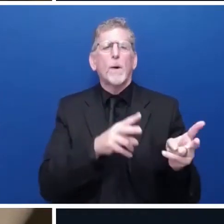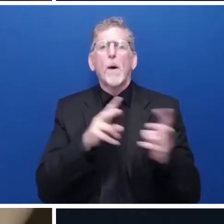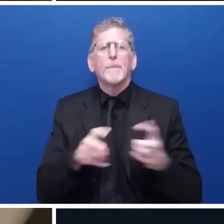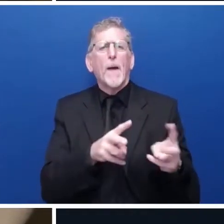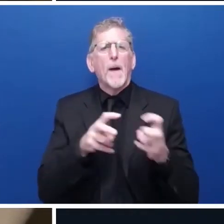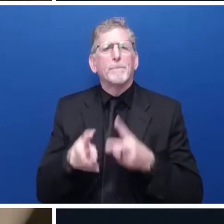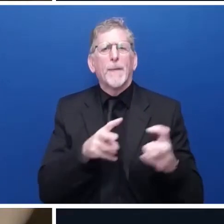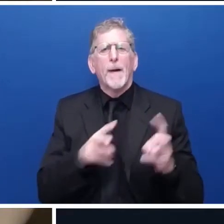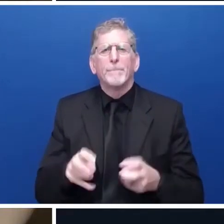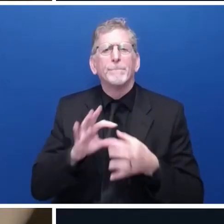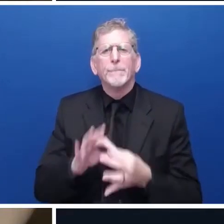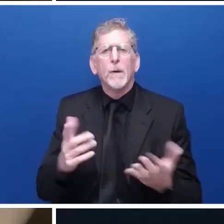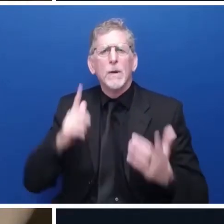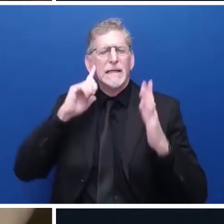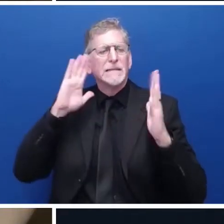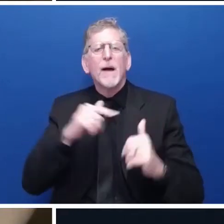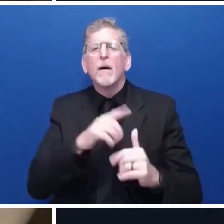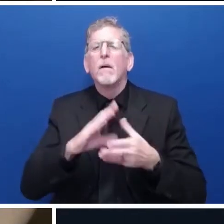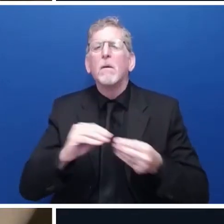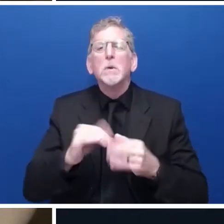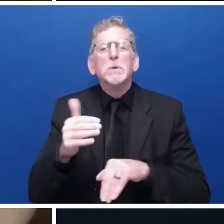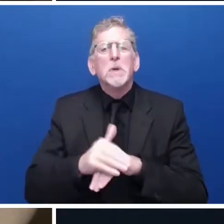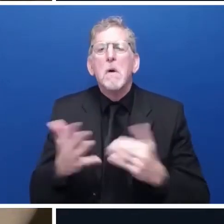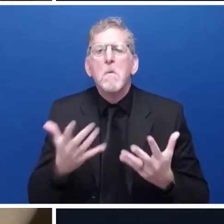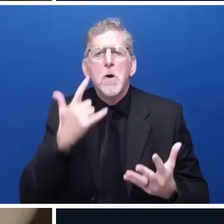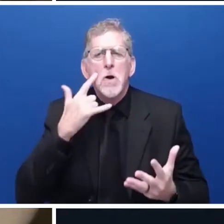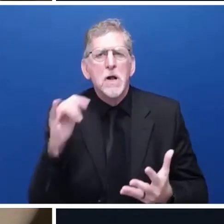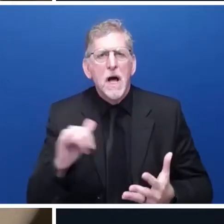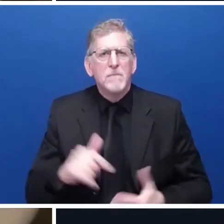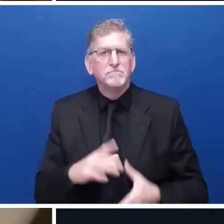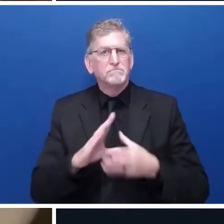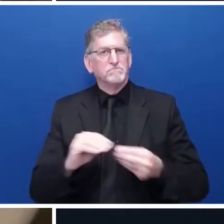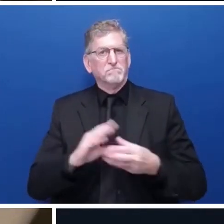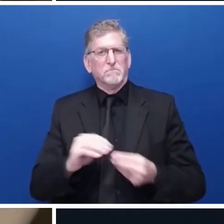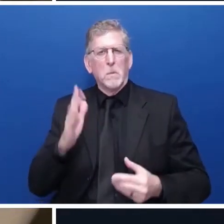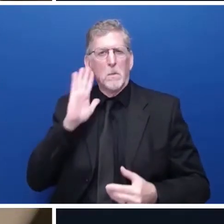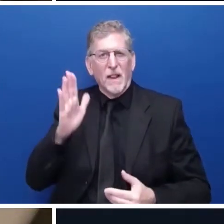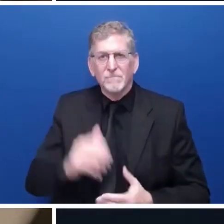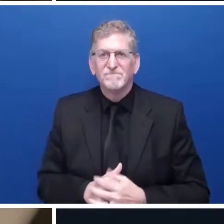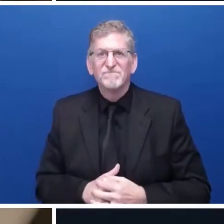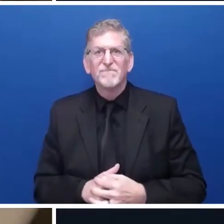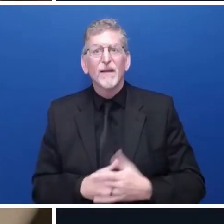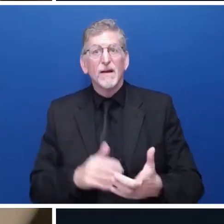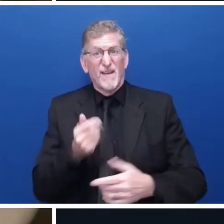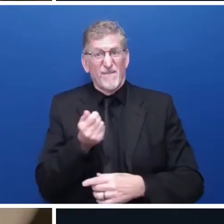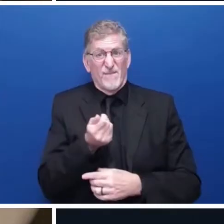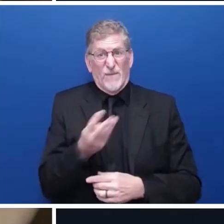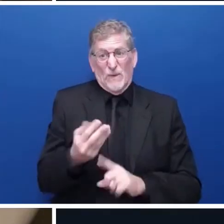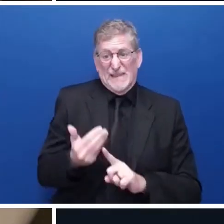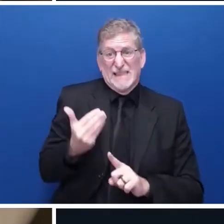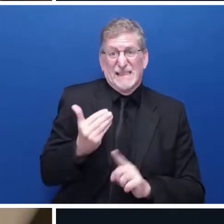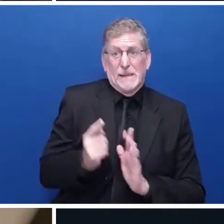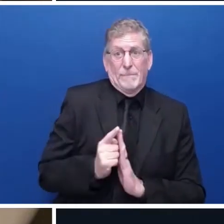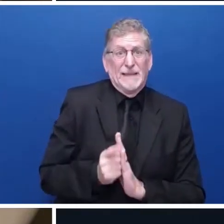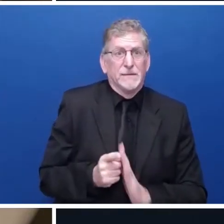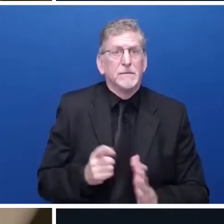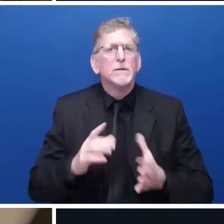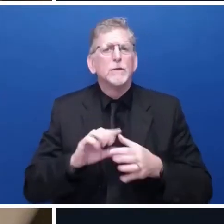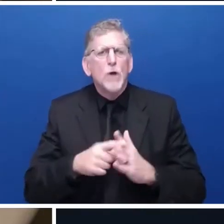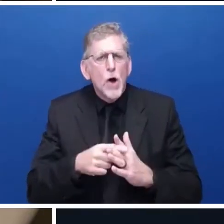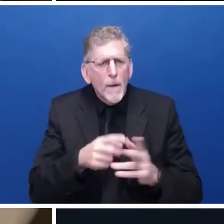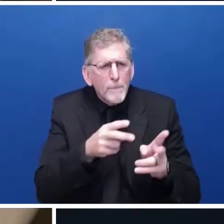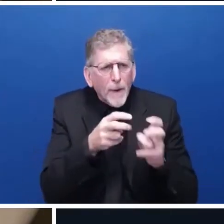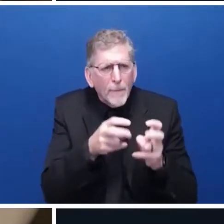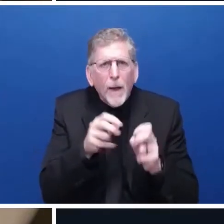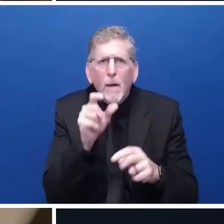and largely what were some of those messages about the economy, focused on cost of living in particular, and what President Trump and this administration